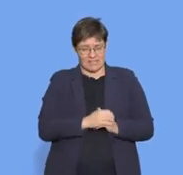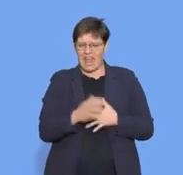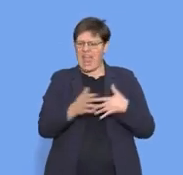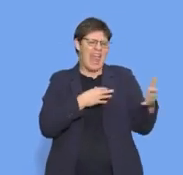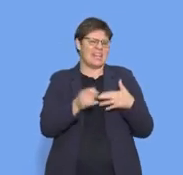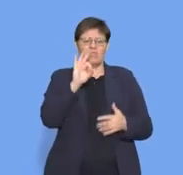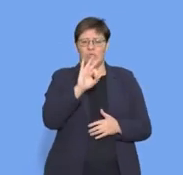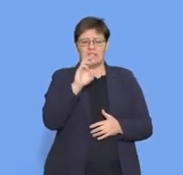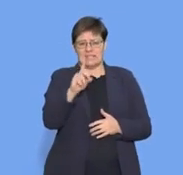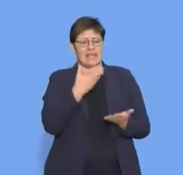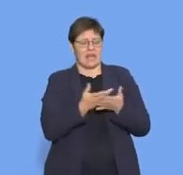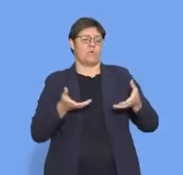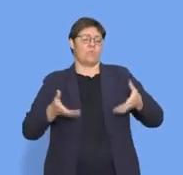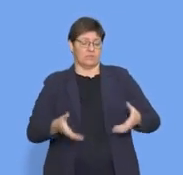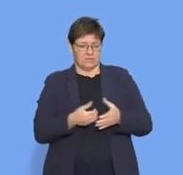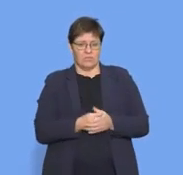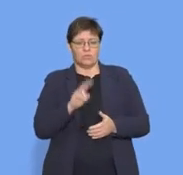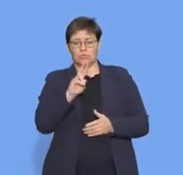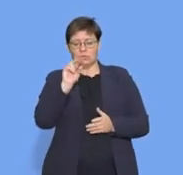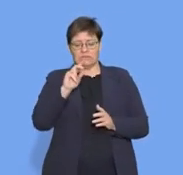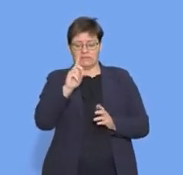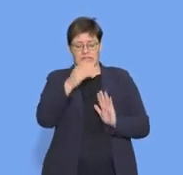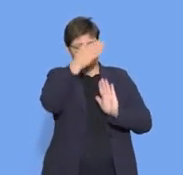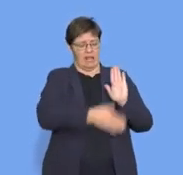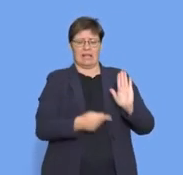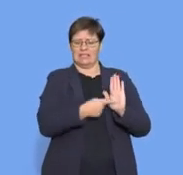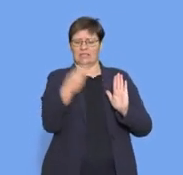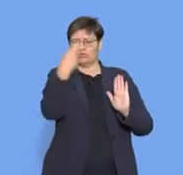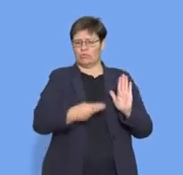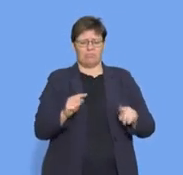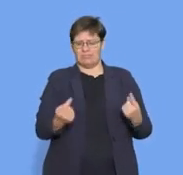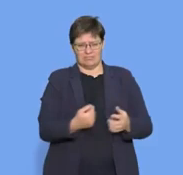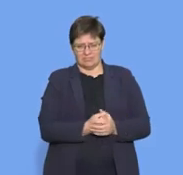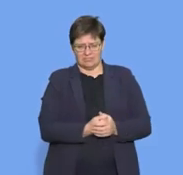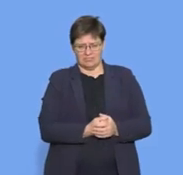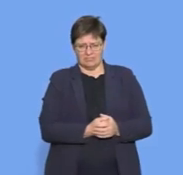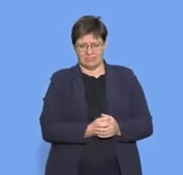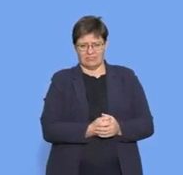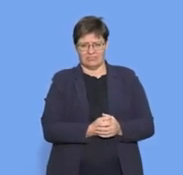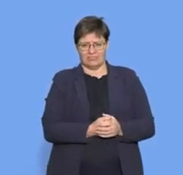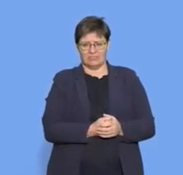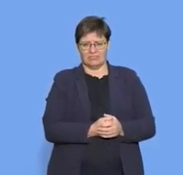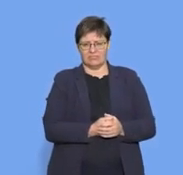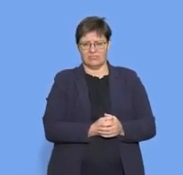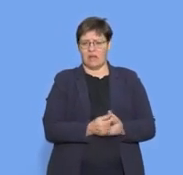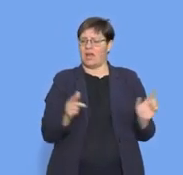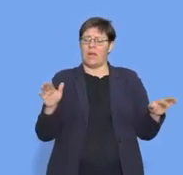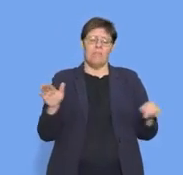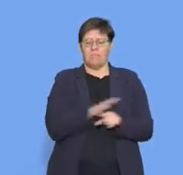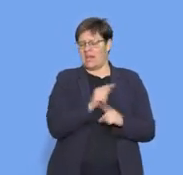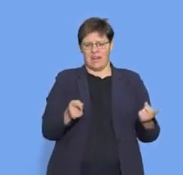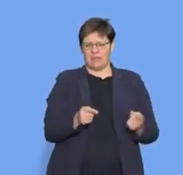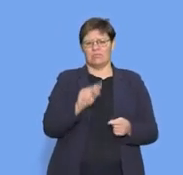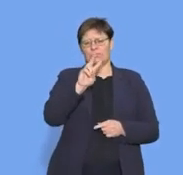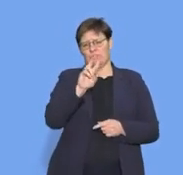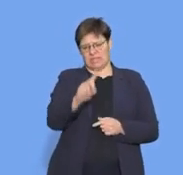of 3D shape that you can hold. It's not like a 2D shape, which I could draw behind me. If I just drew a plain circle behind me on the